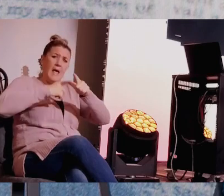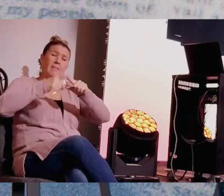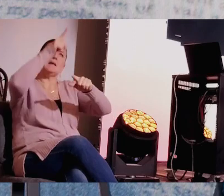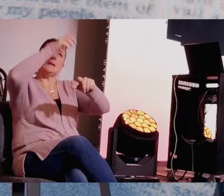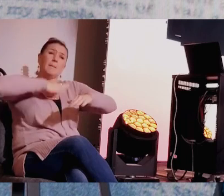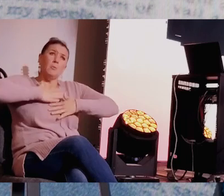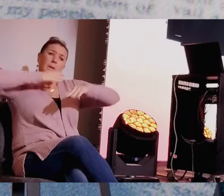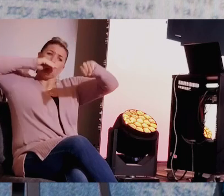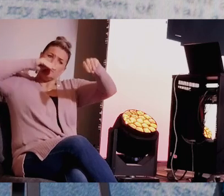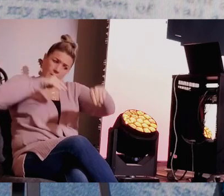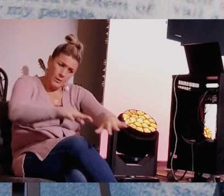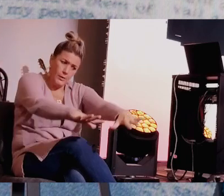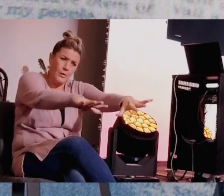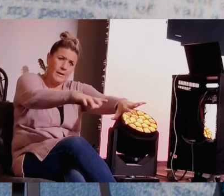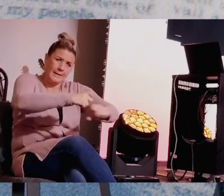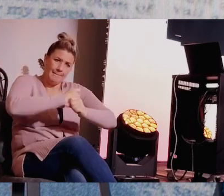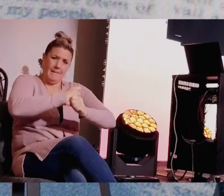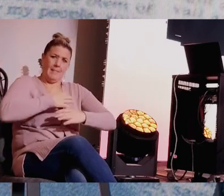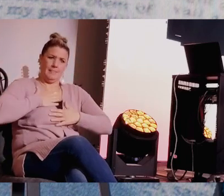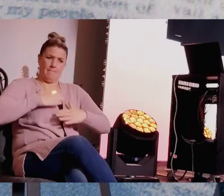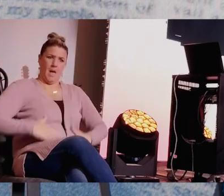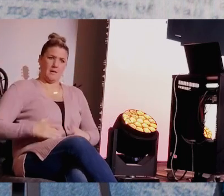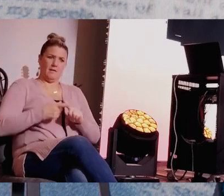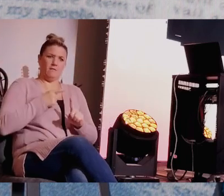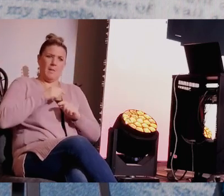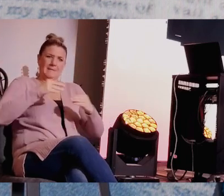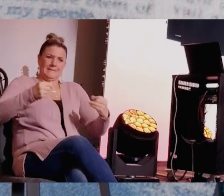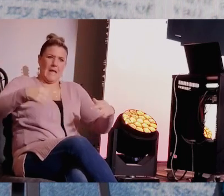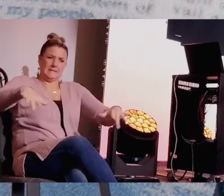it, He made the body of dust, i.e.